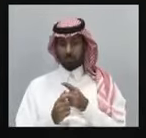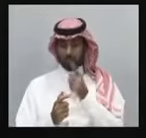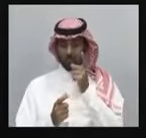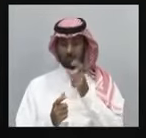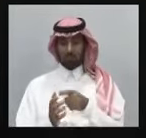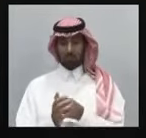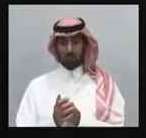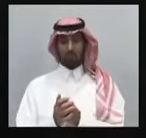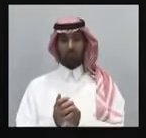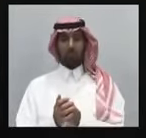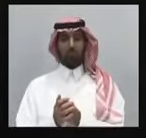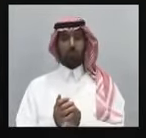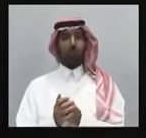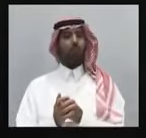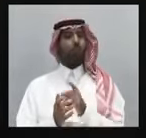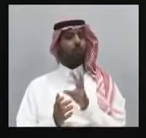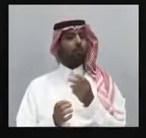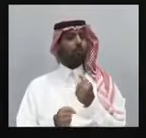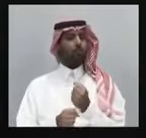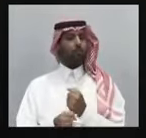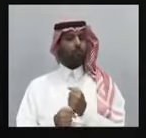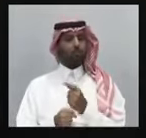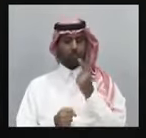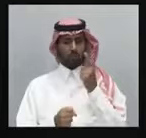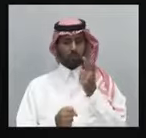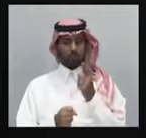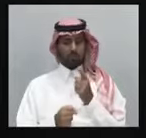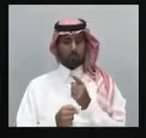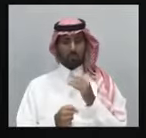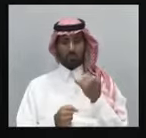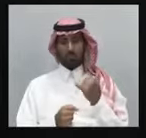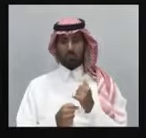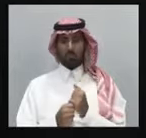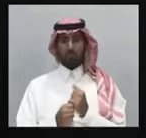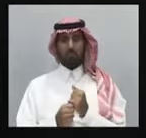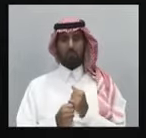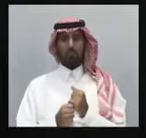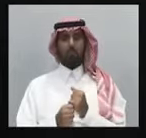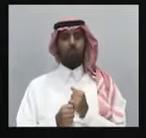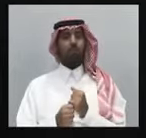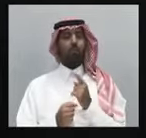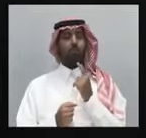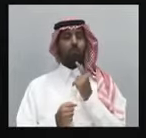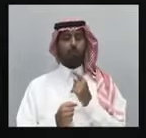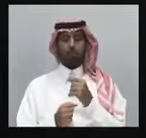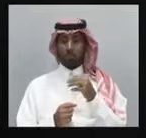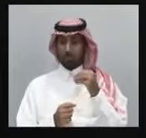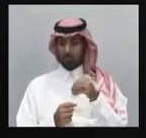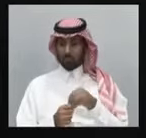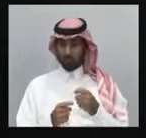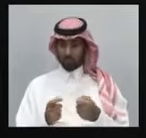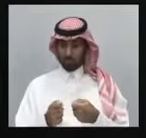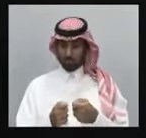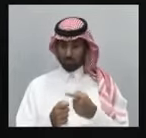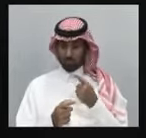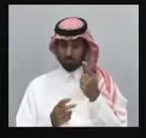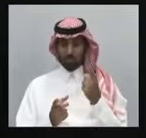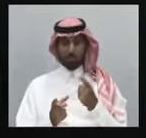people. It's not a job that is you will sit between 4 walls. No, you are dealing with